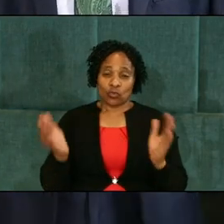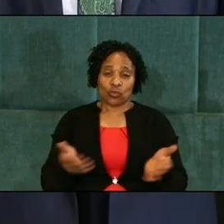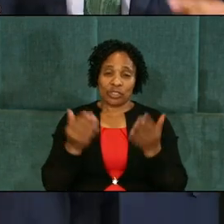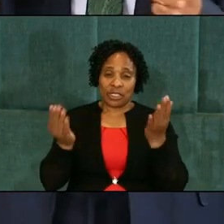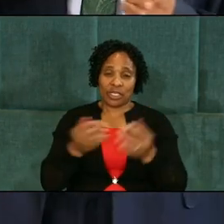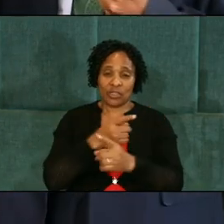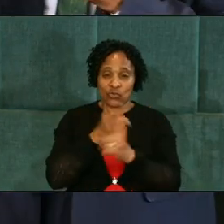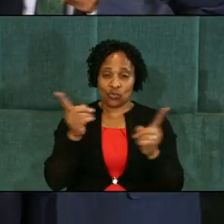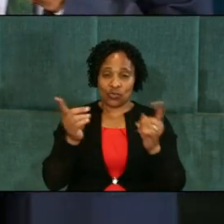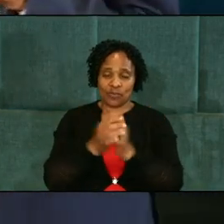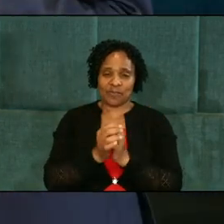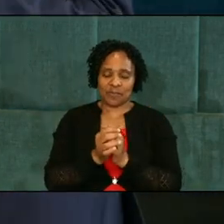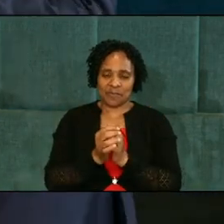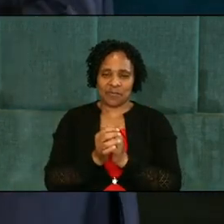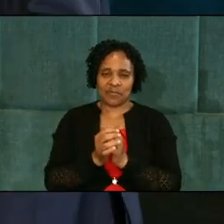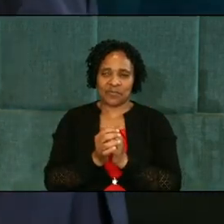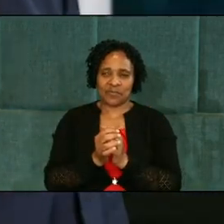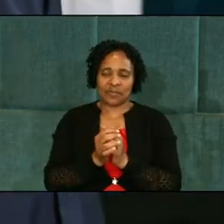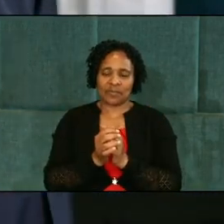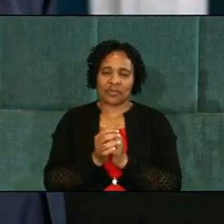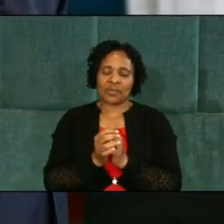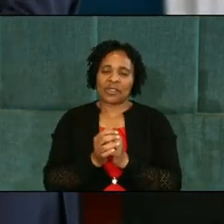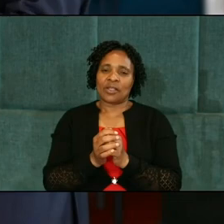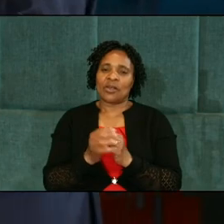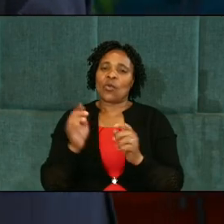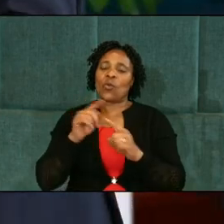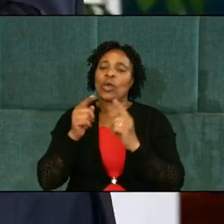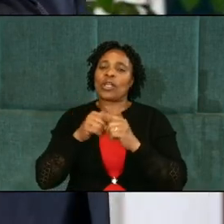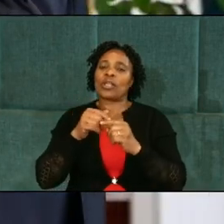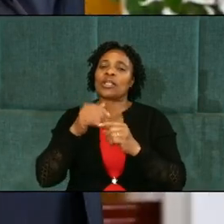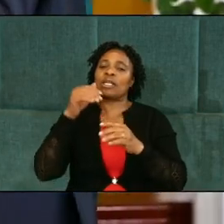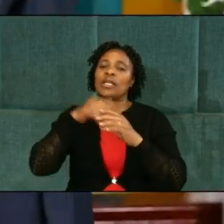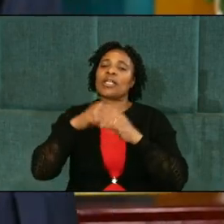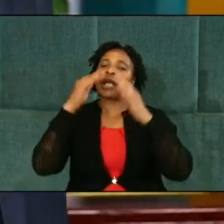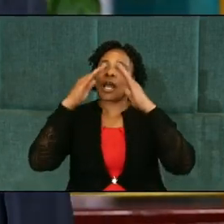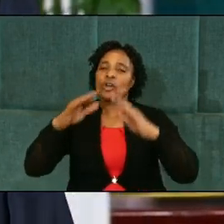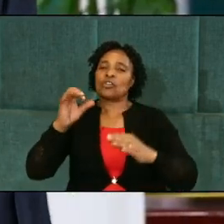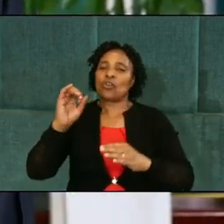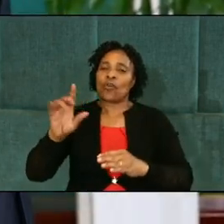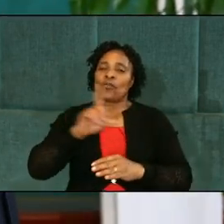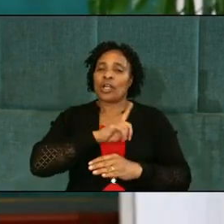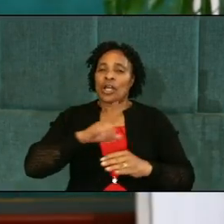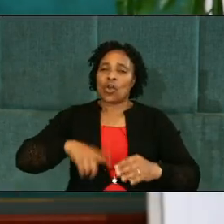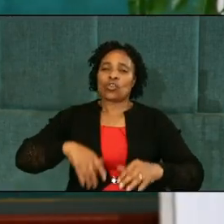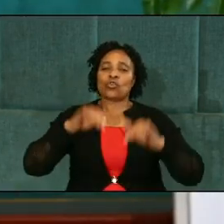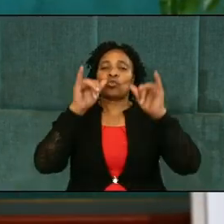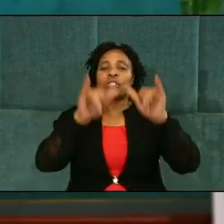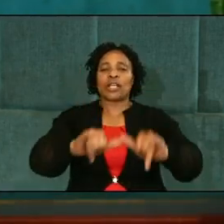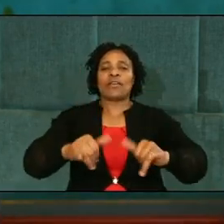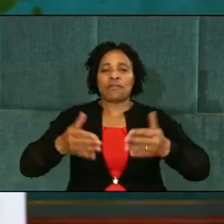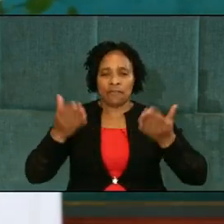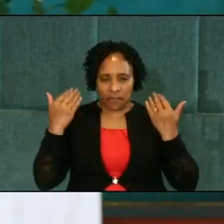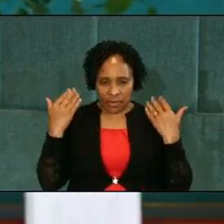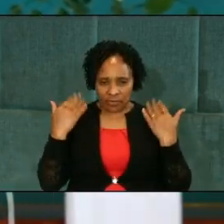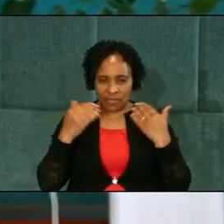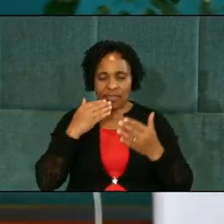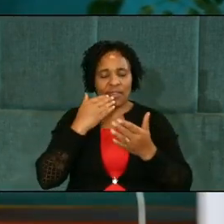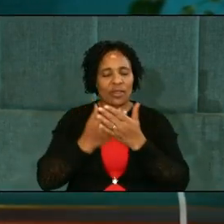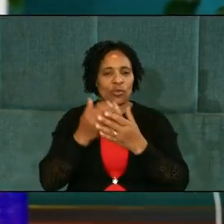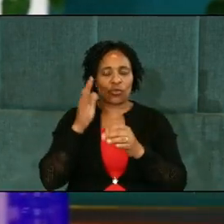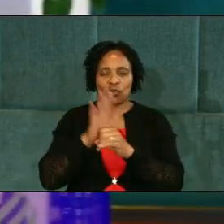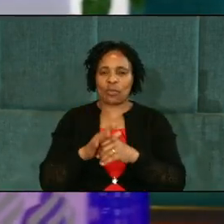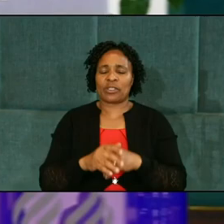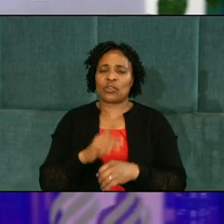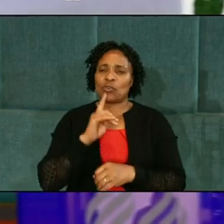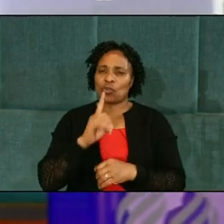you to remain in the house of the Lord forever. Amen. Thank you so much.